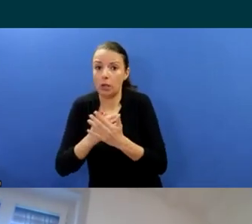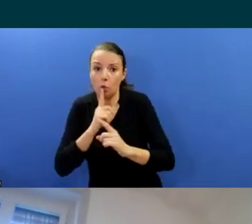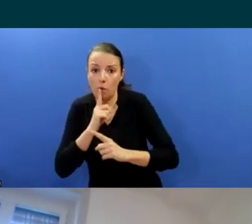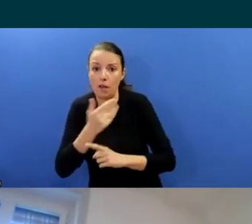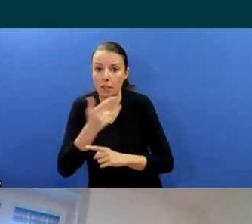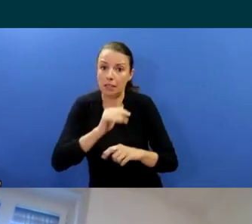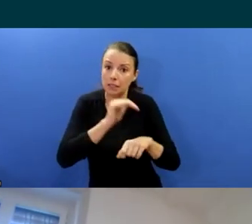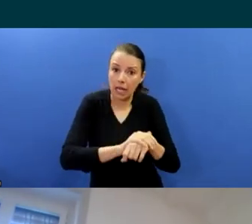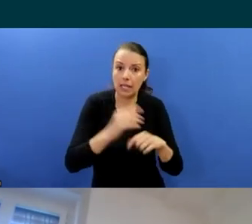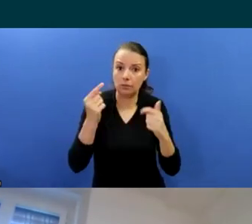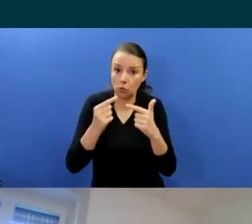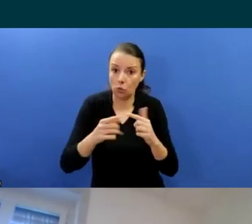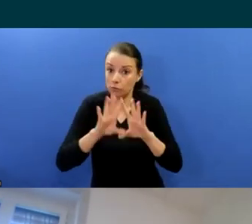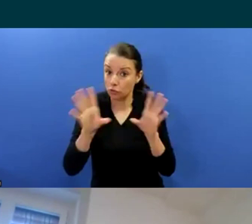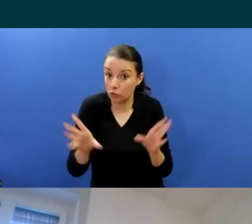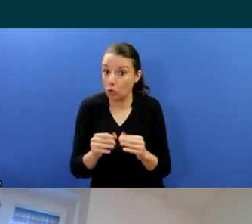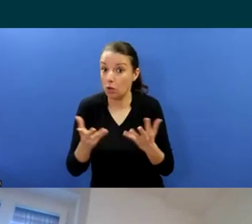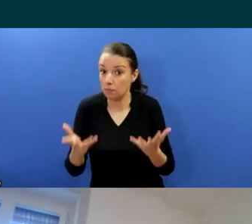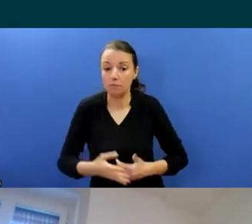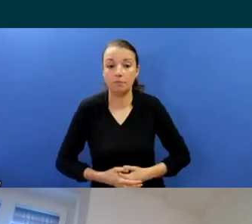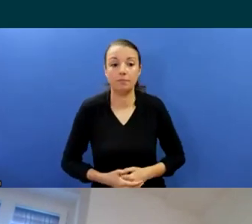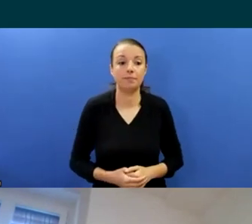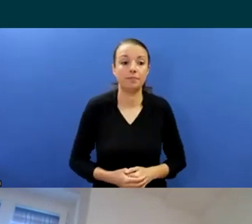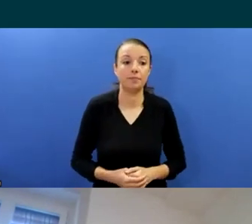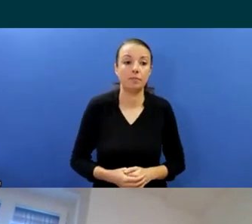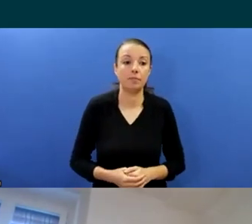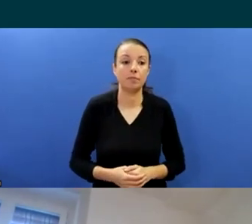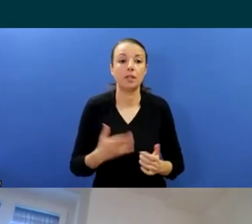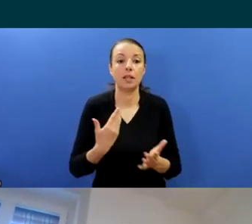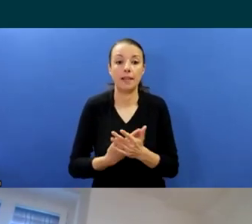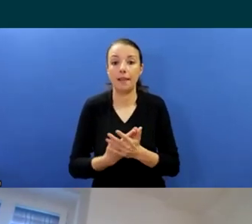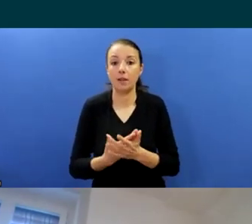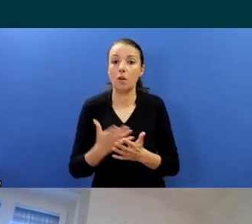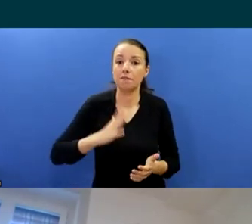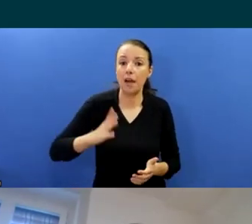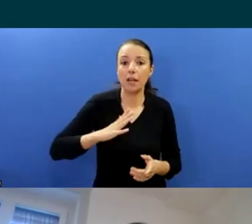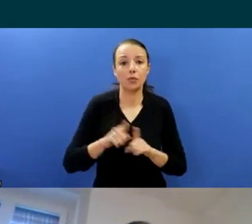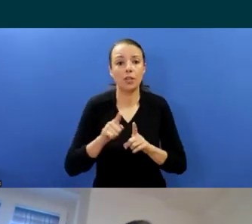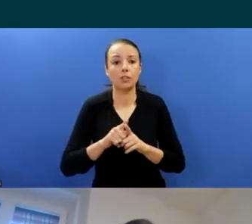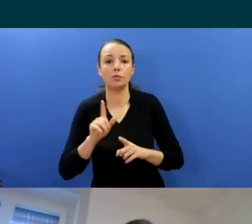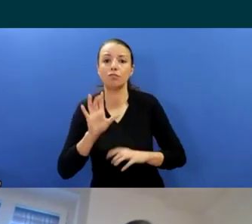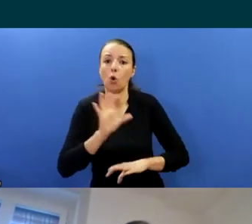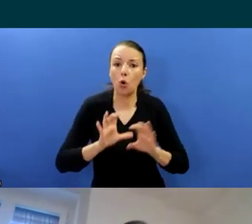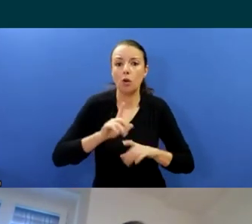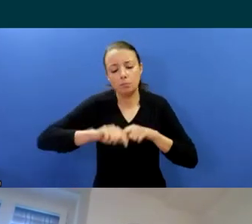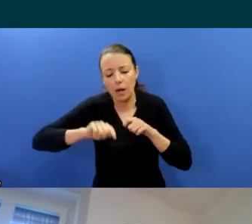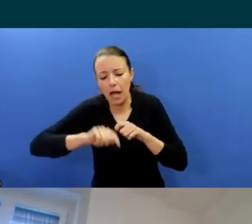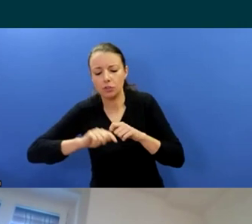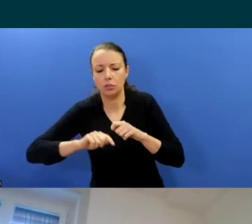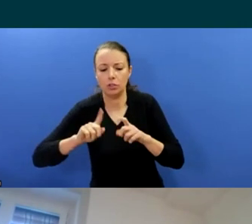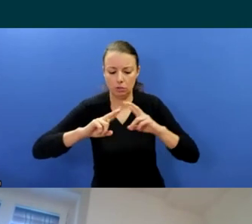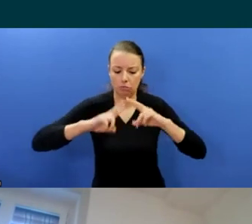to mirror these ideas and discuss them together with a group of experts. And